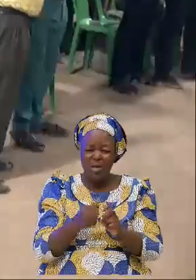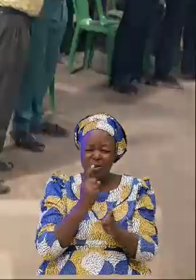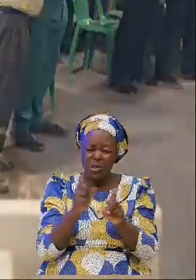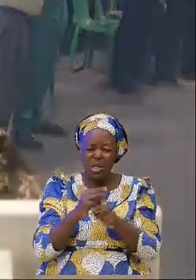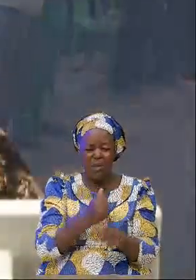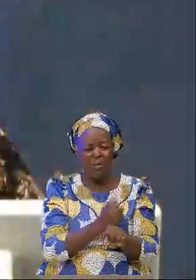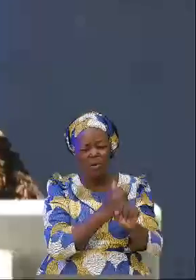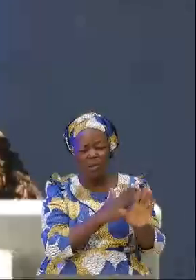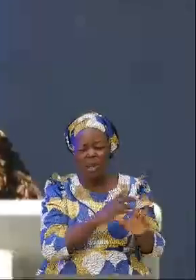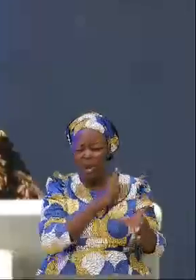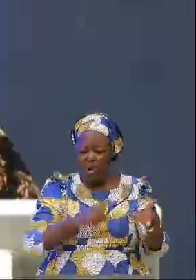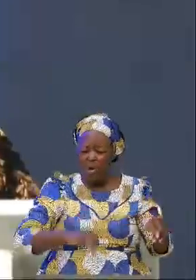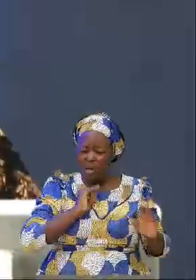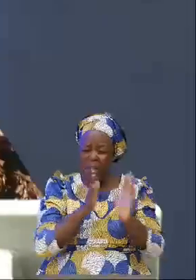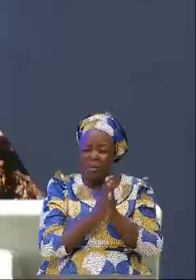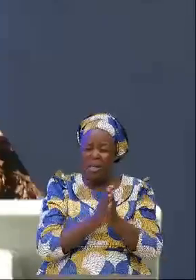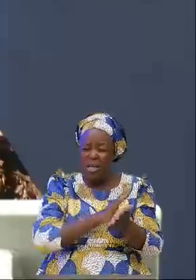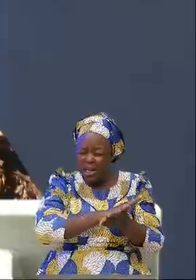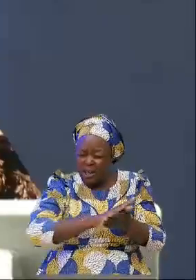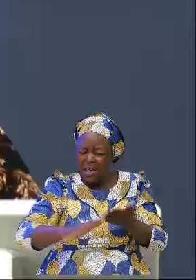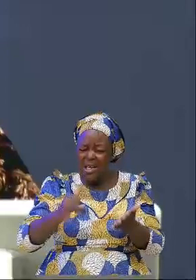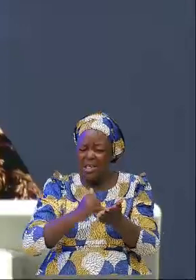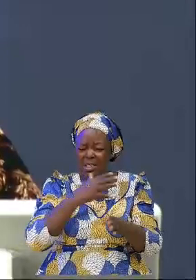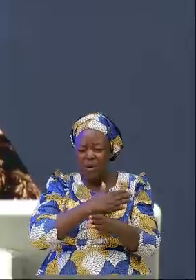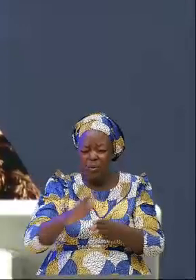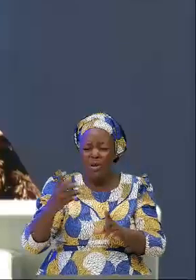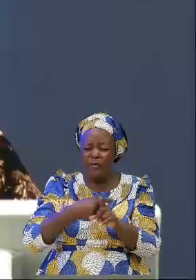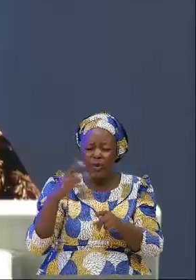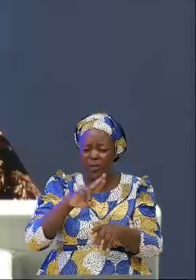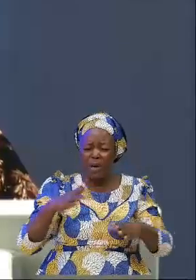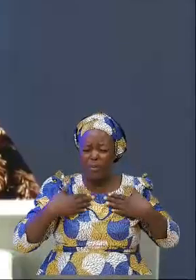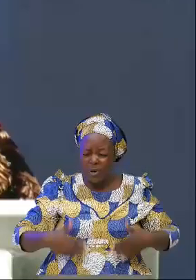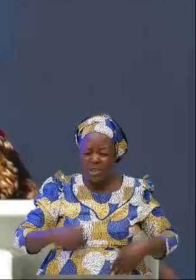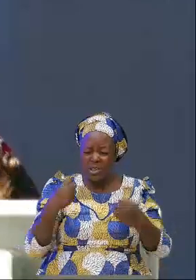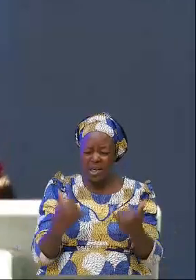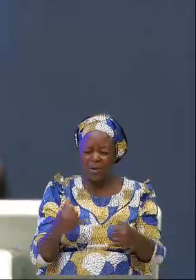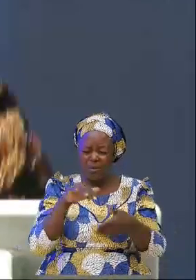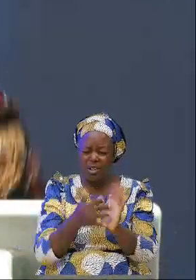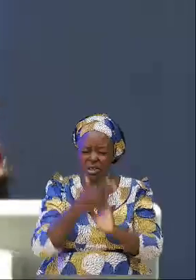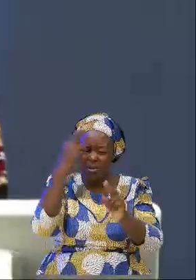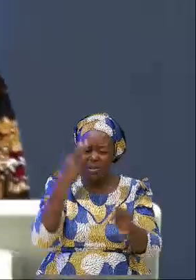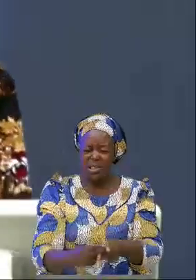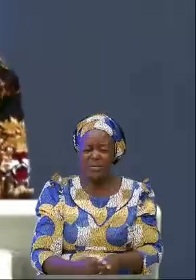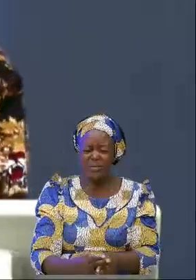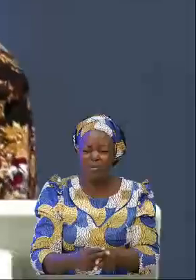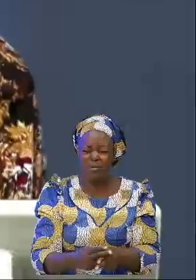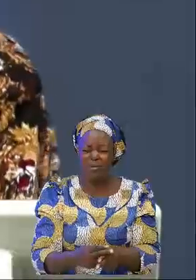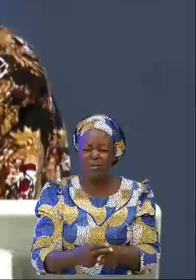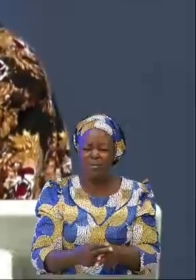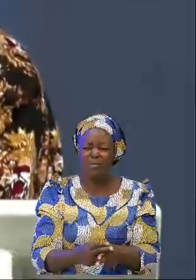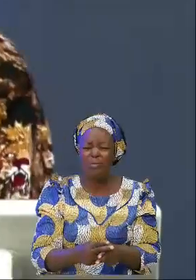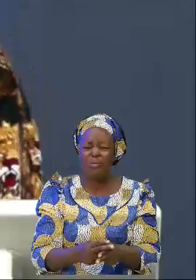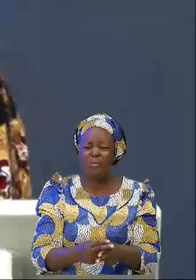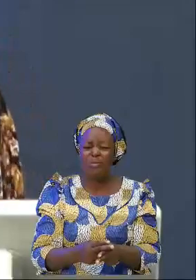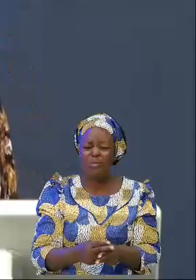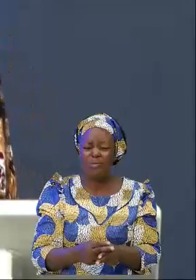Long-standing problem of a mountain, Lord, I pray, clear it away from their bodies